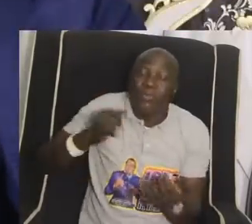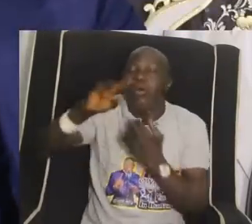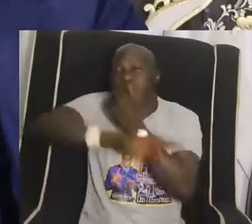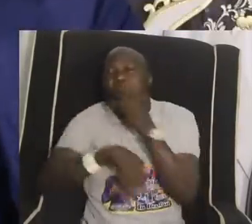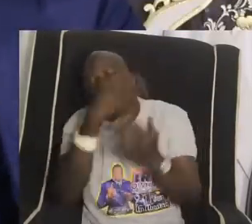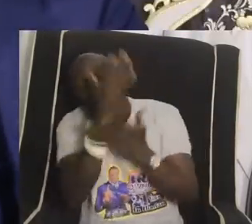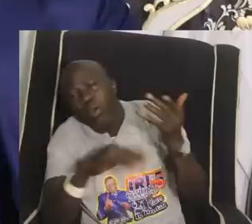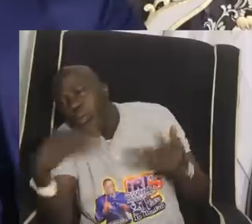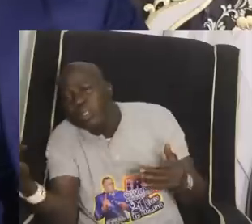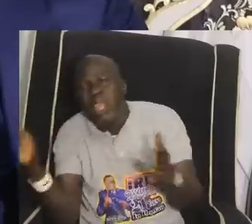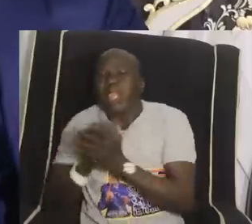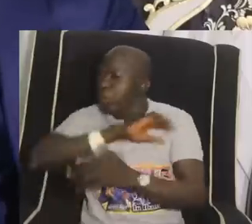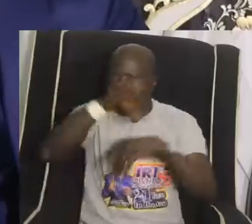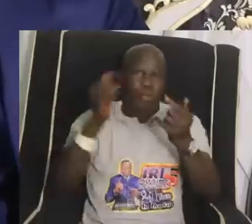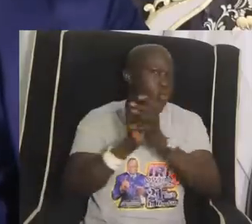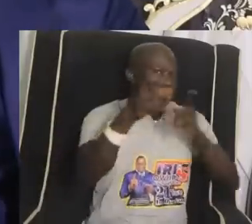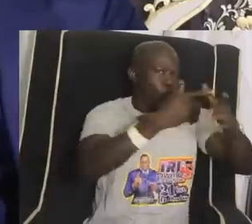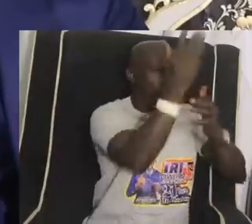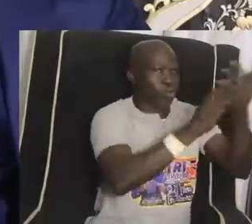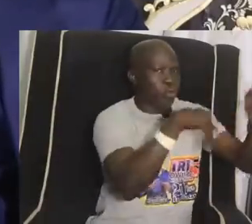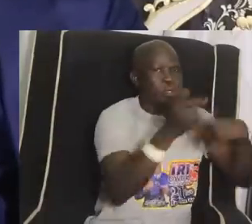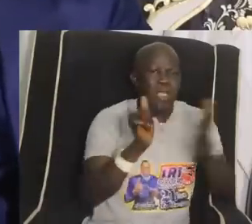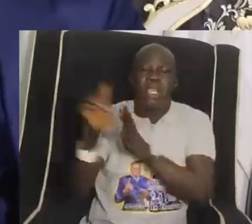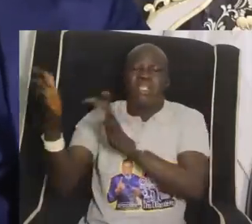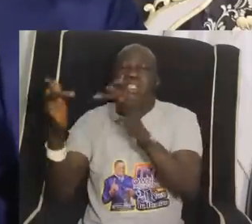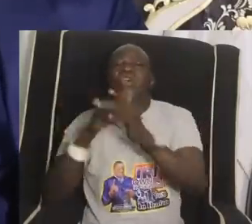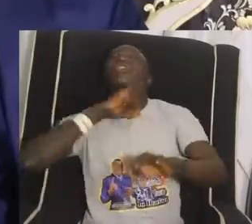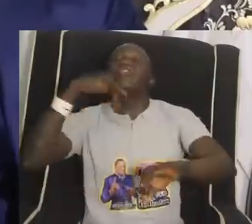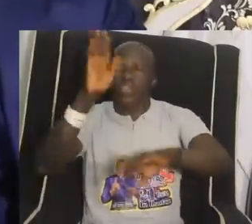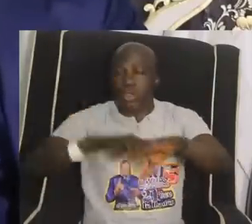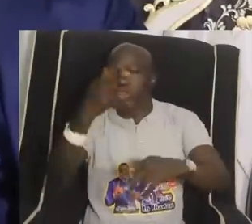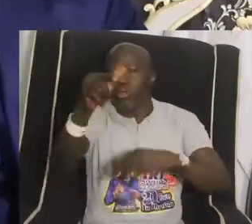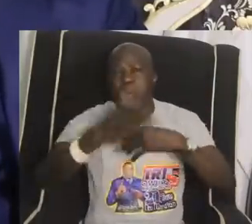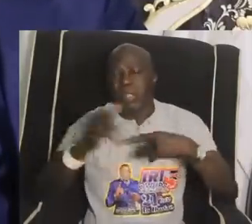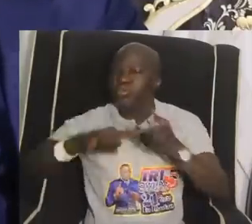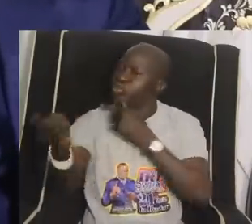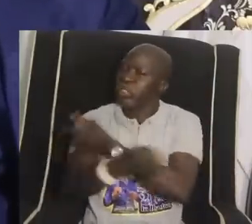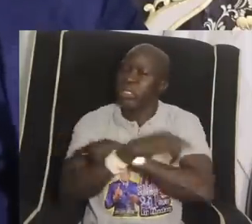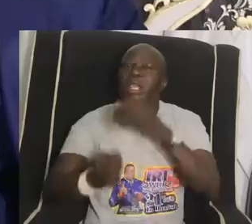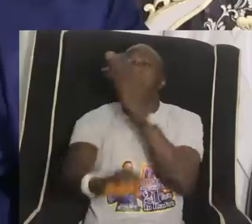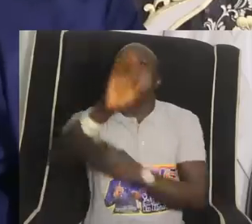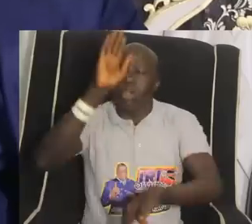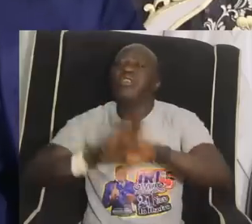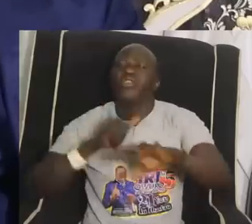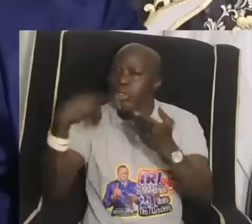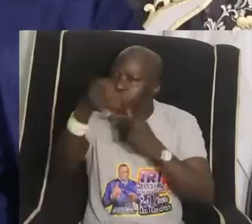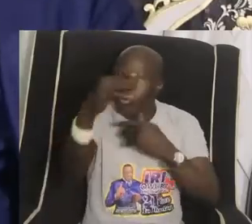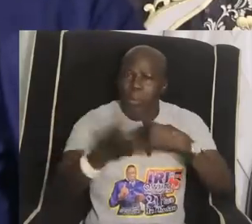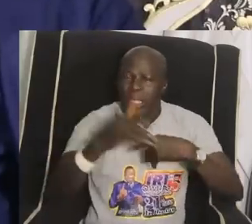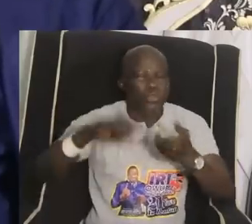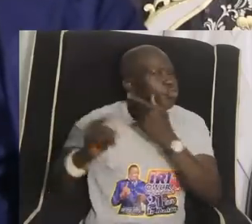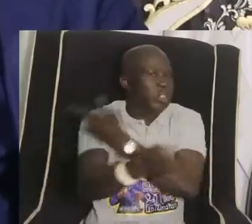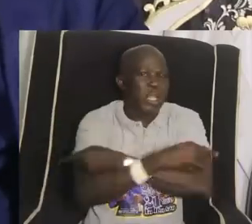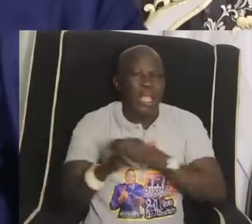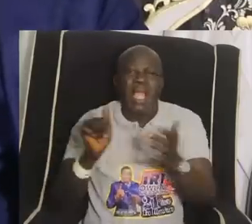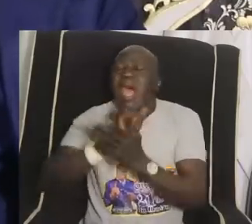fulfillment from somewhere else? If you want somewhere else, Jesus is calling you back today. God is calling you back today.